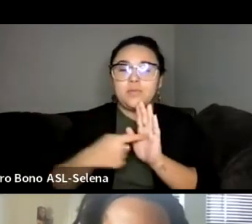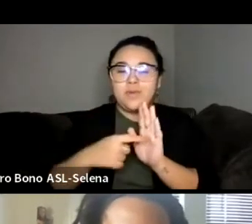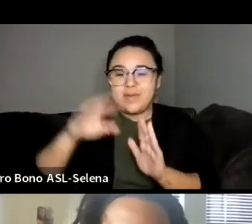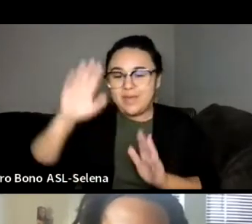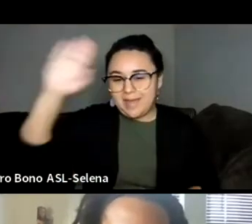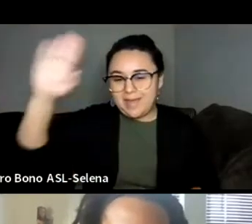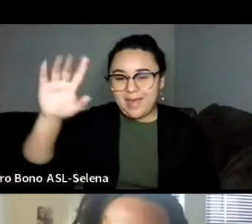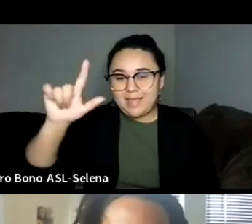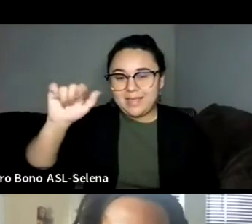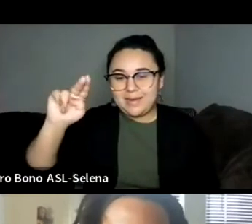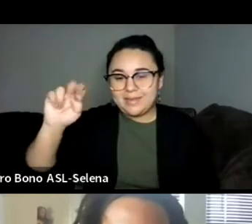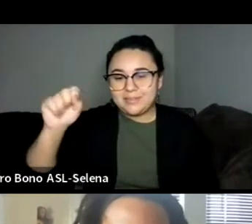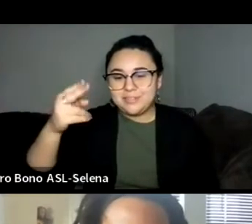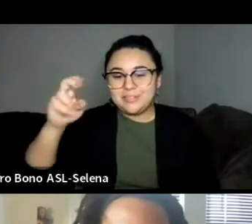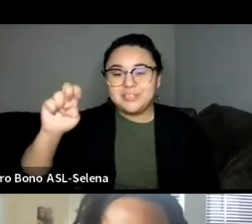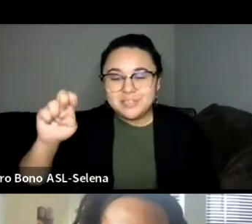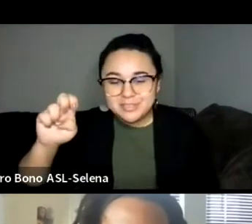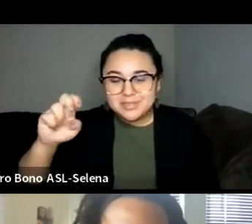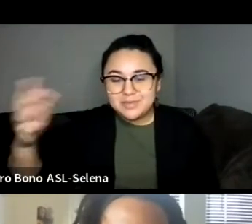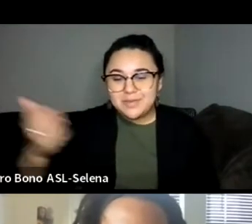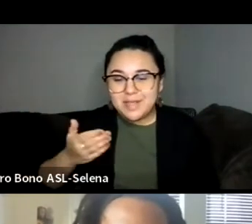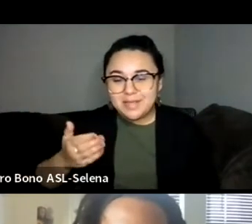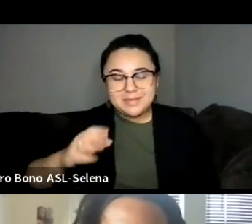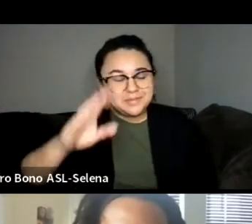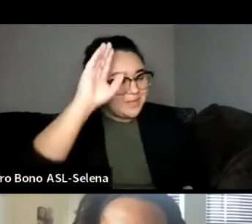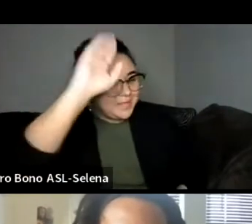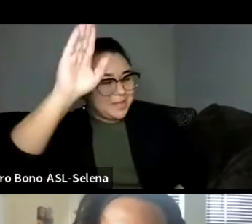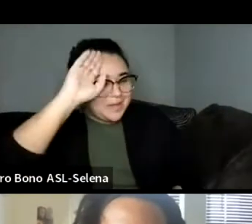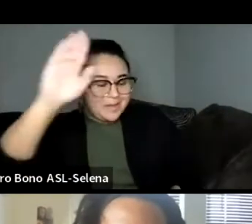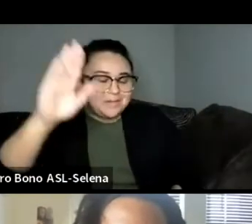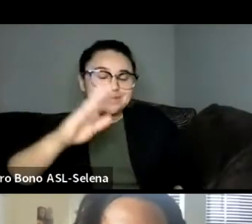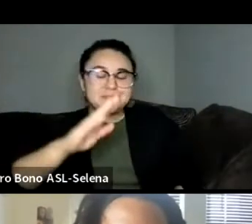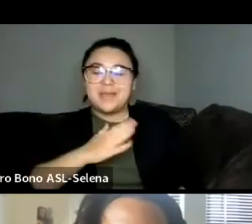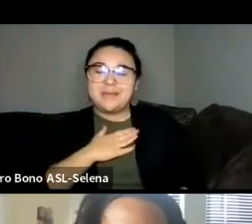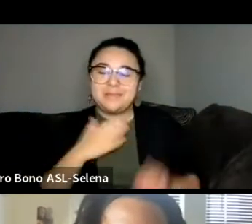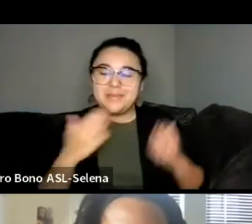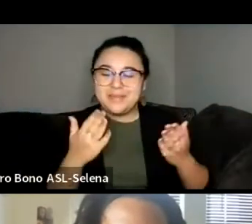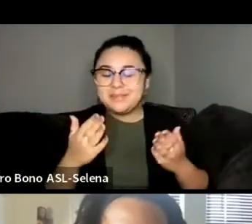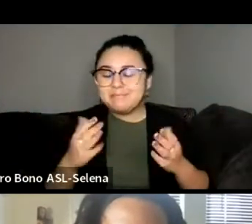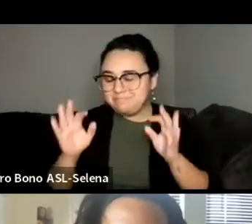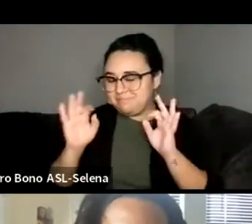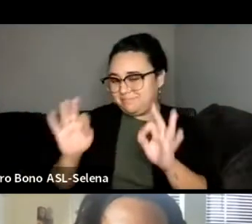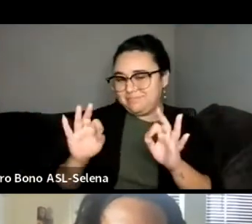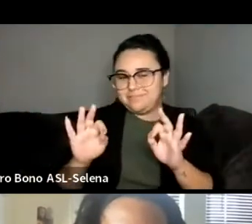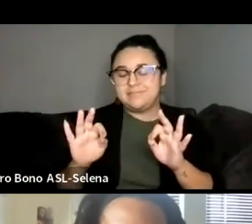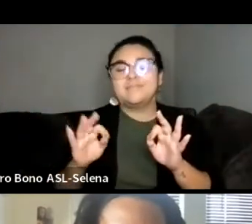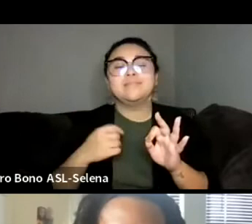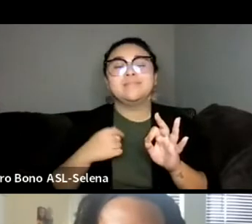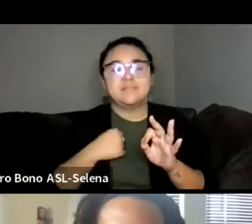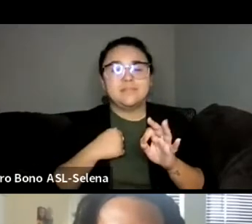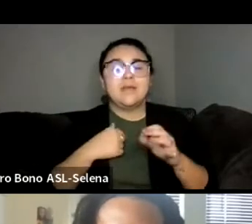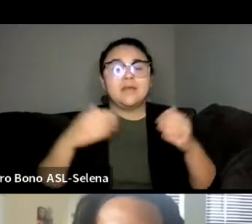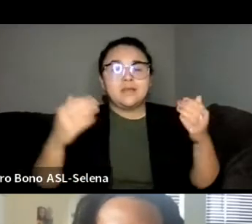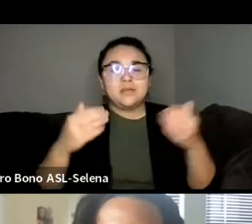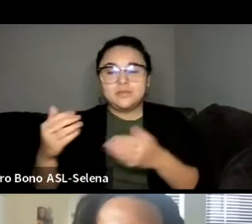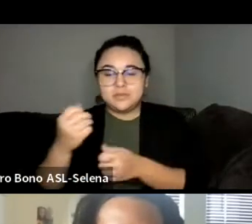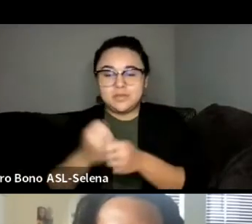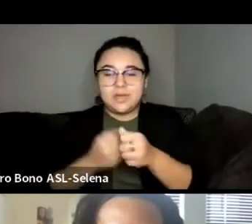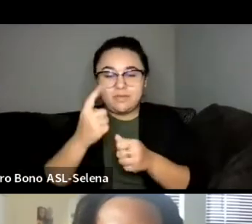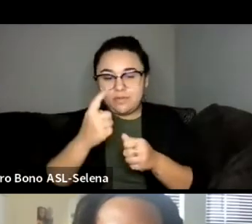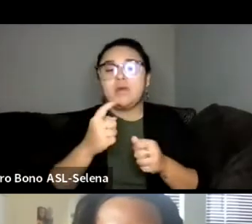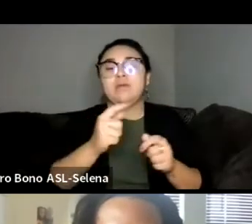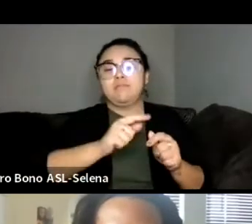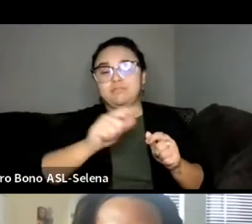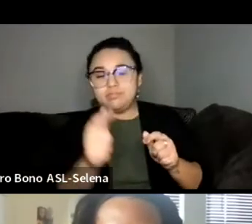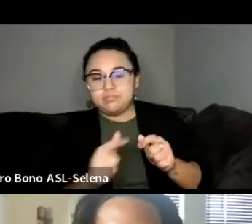welcome. Hello, hello, happy to be here. Wonderful, wonderful. I'm gonna go through introductions for everyone and then we're gonna jump into